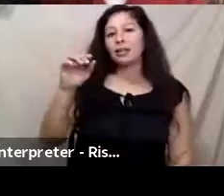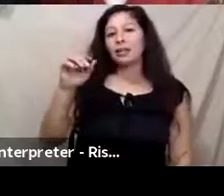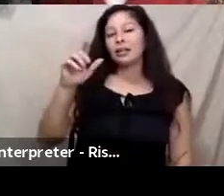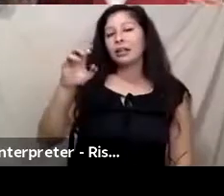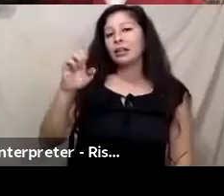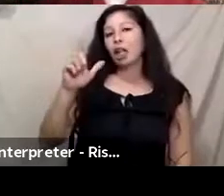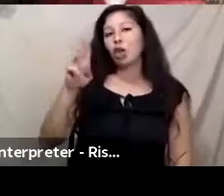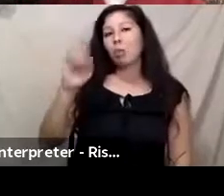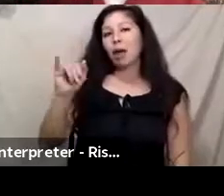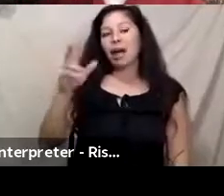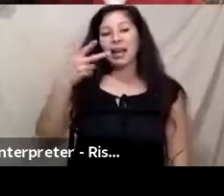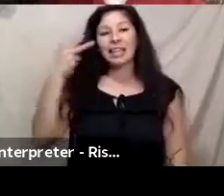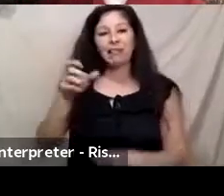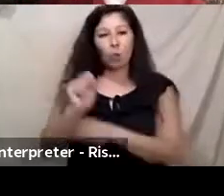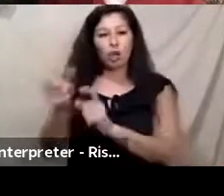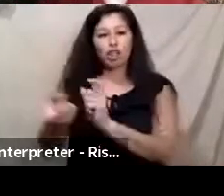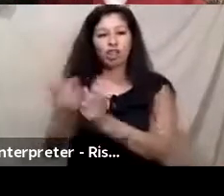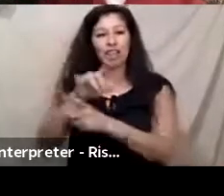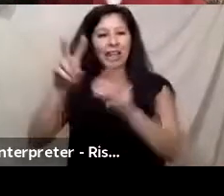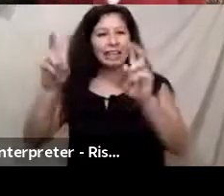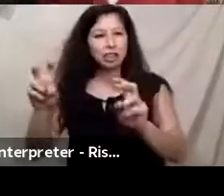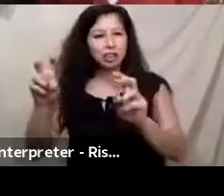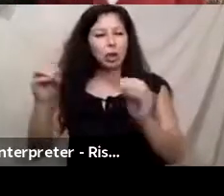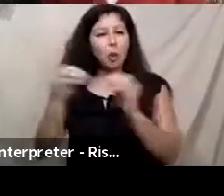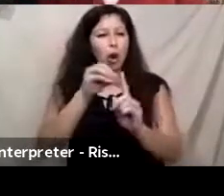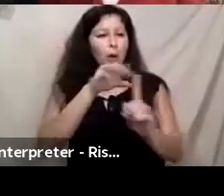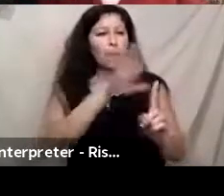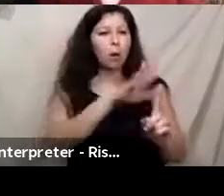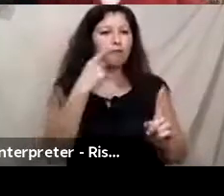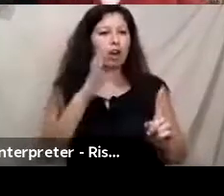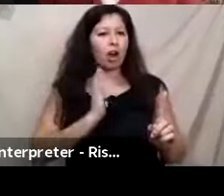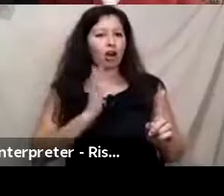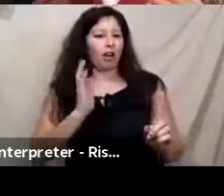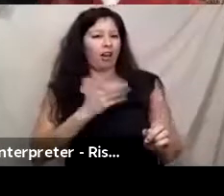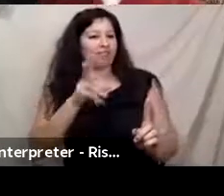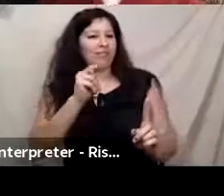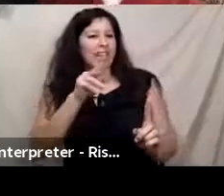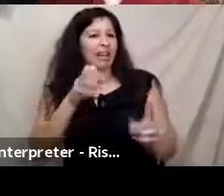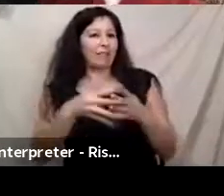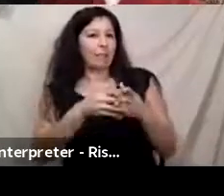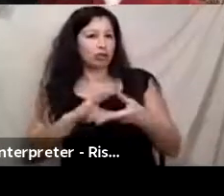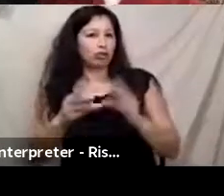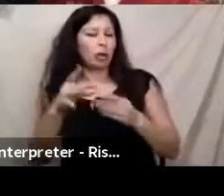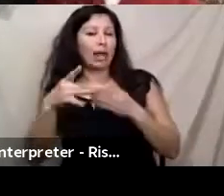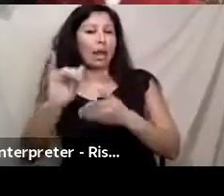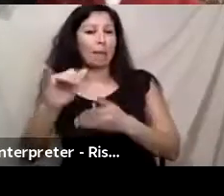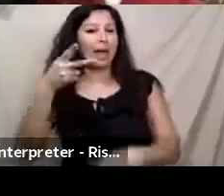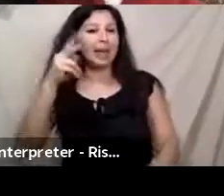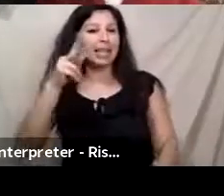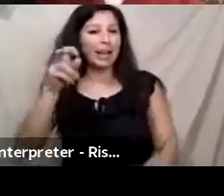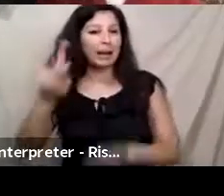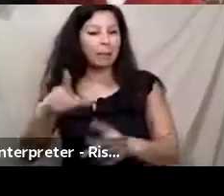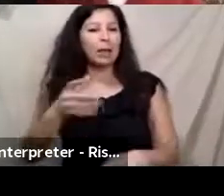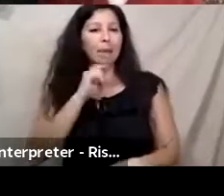Native working to change this issue. It's an initiative that they've created and it's led by natives. It helps to ensure